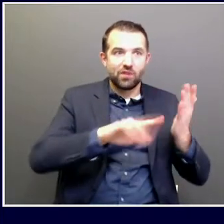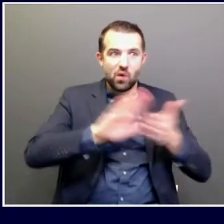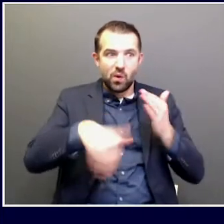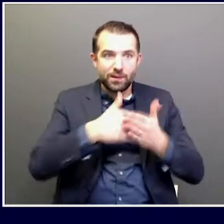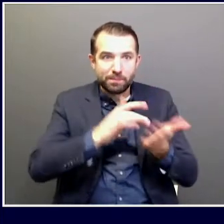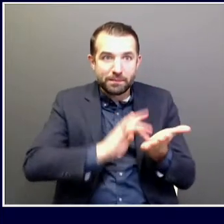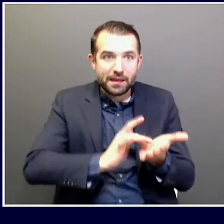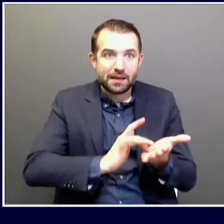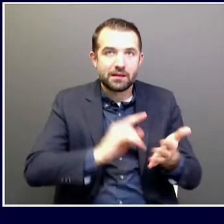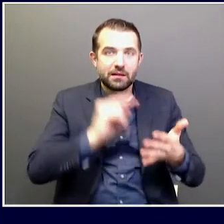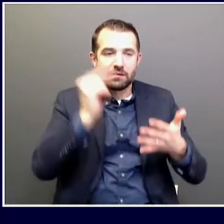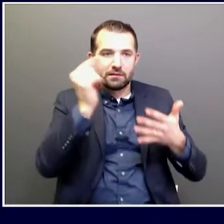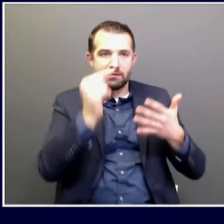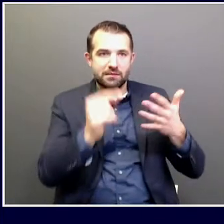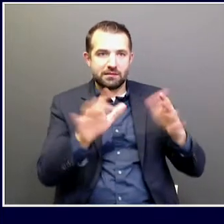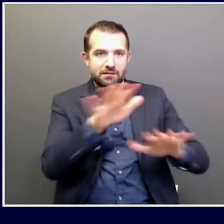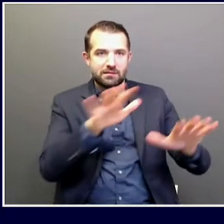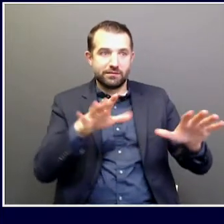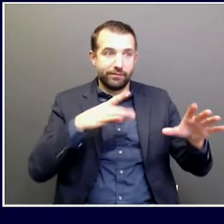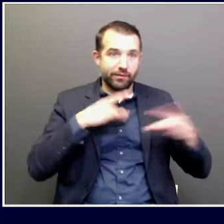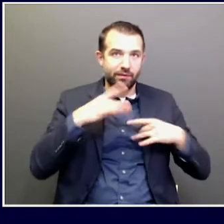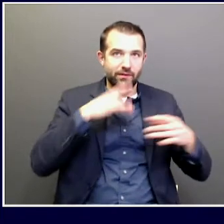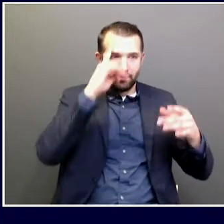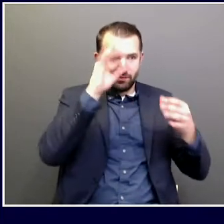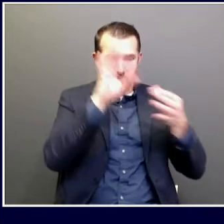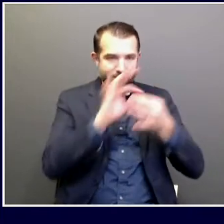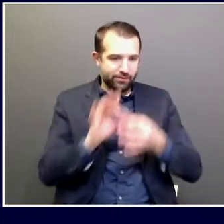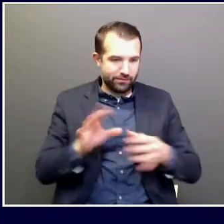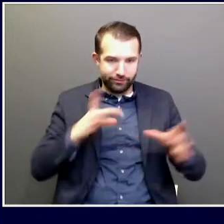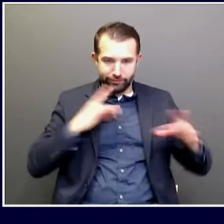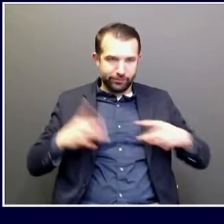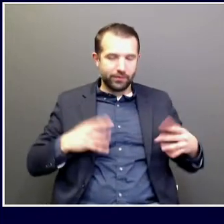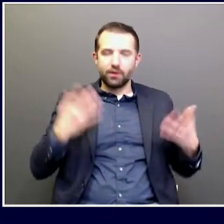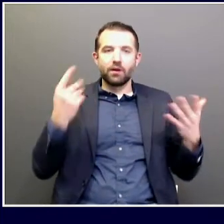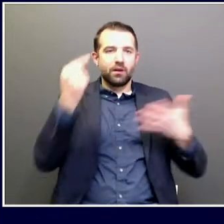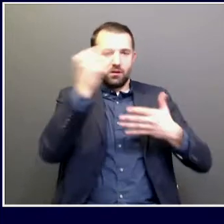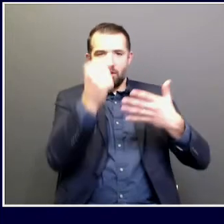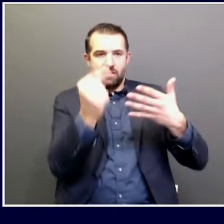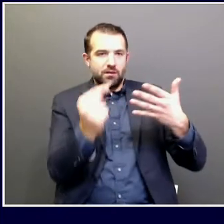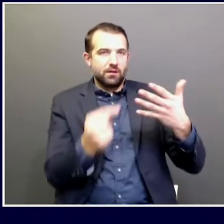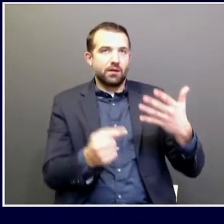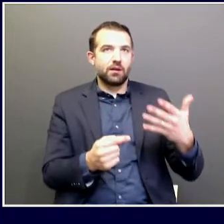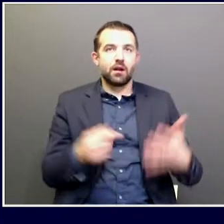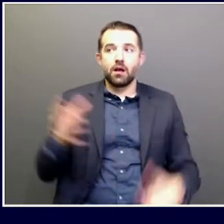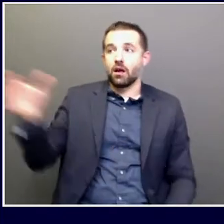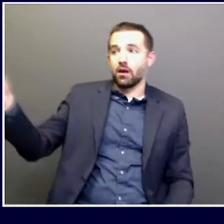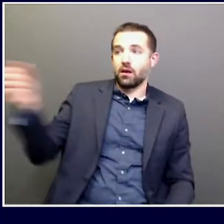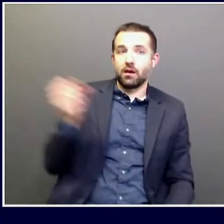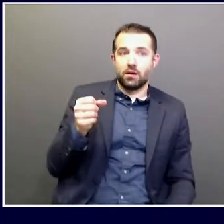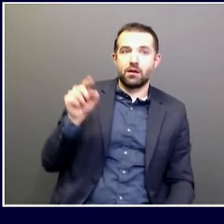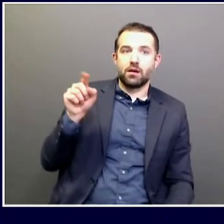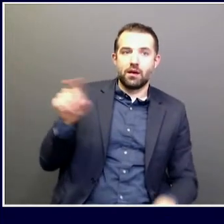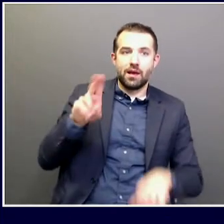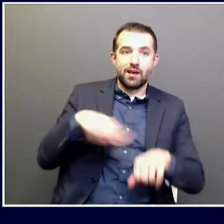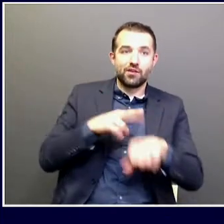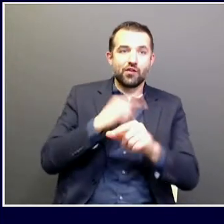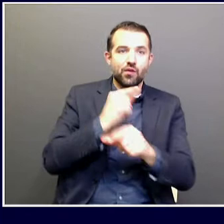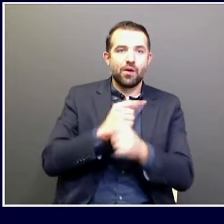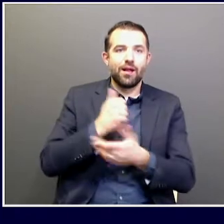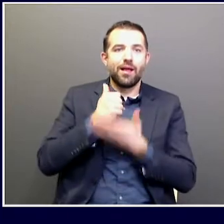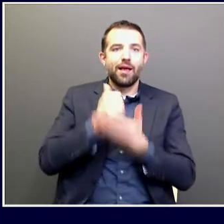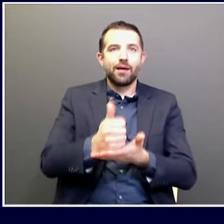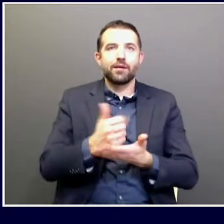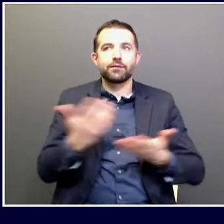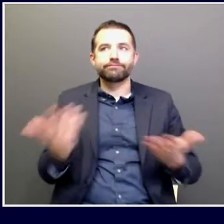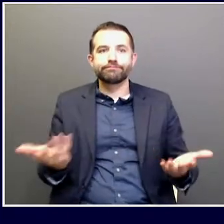able to move some of those patients with a less intense need to a different site where they will get good care, clinically